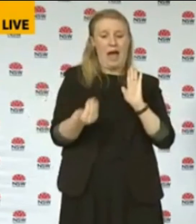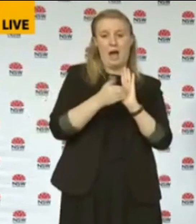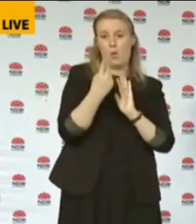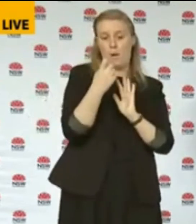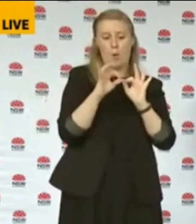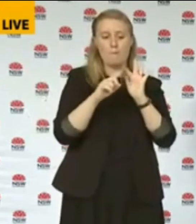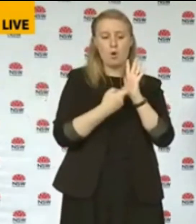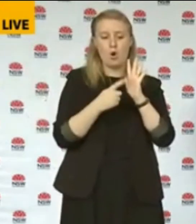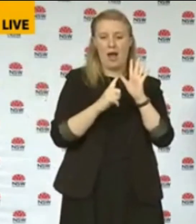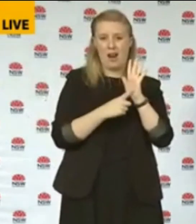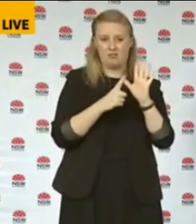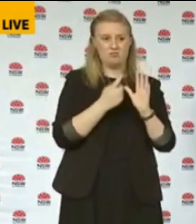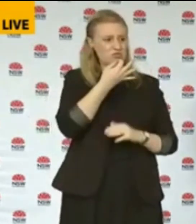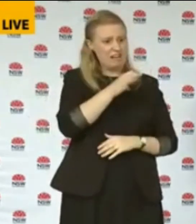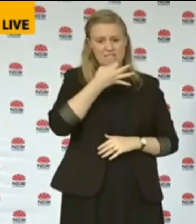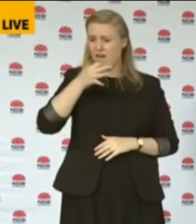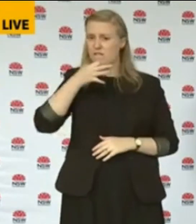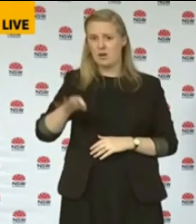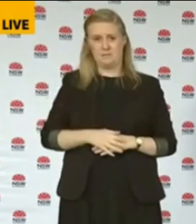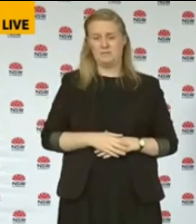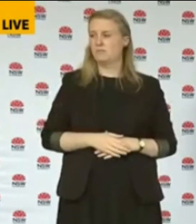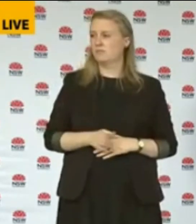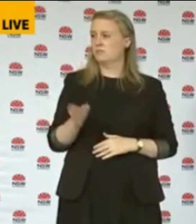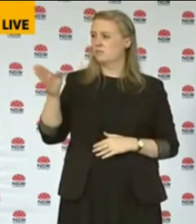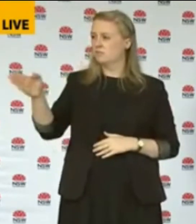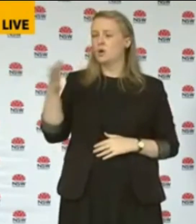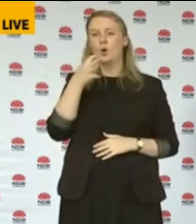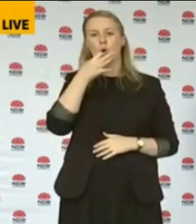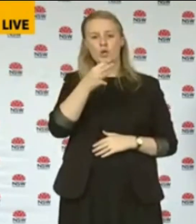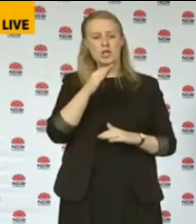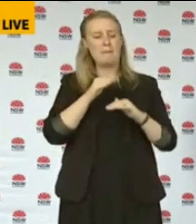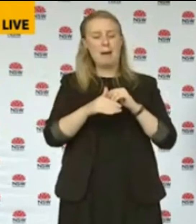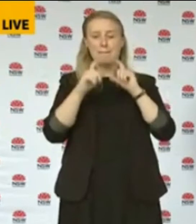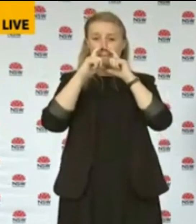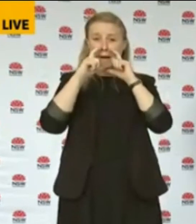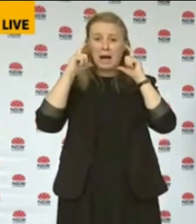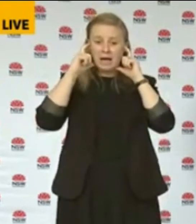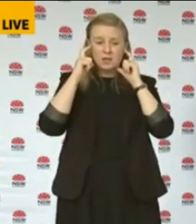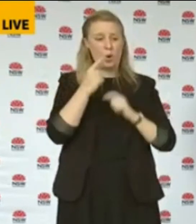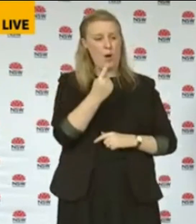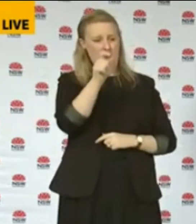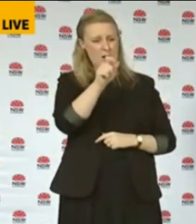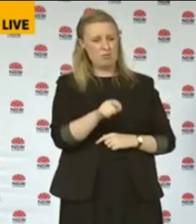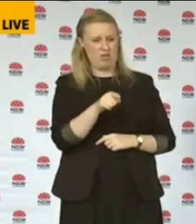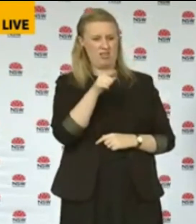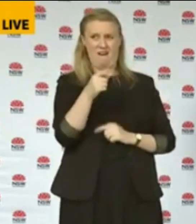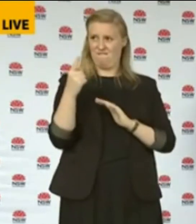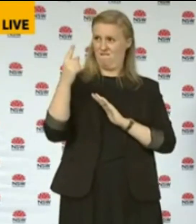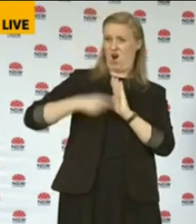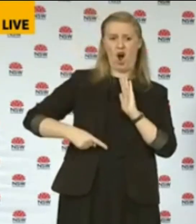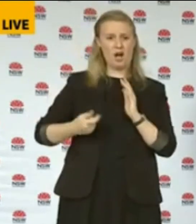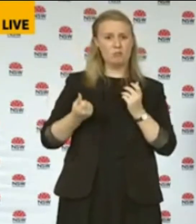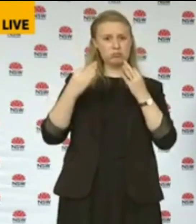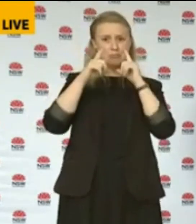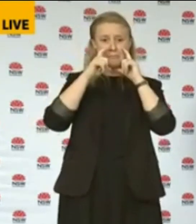for people not wearing masks. Yeah. There was one person who was fined. He said he was in a hurry and forgot to bring it with him. Would it not be in that